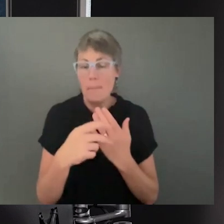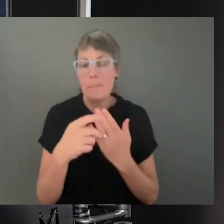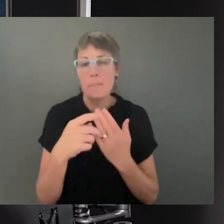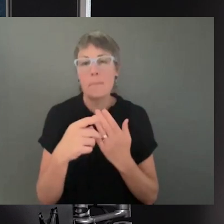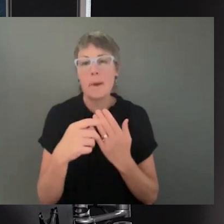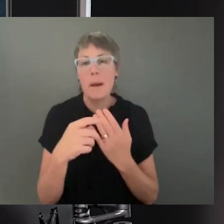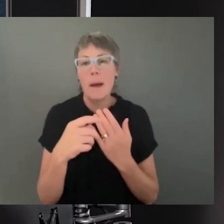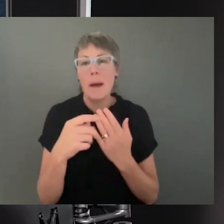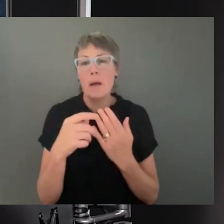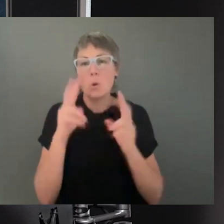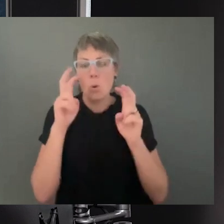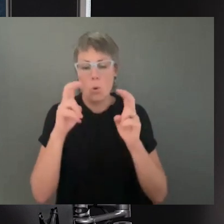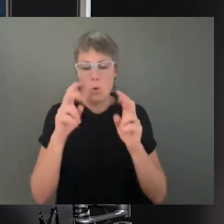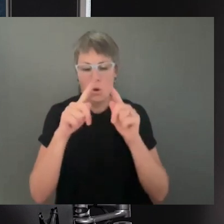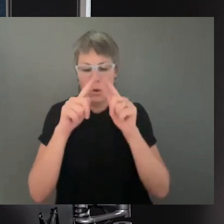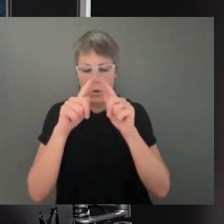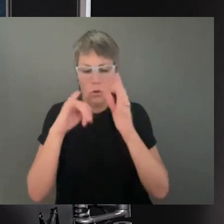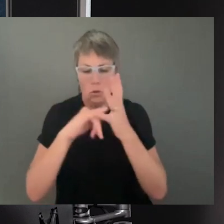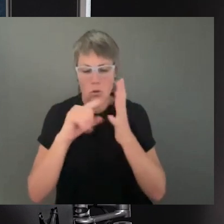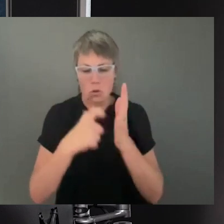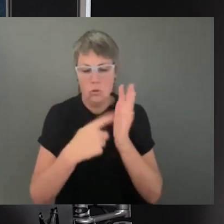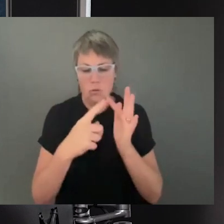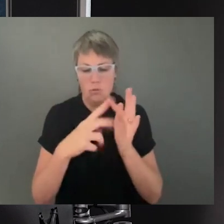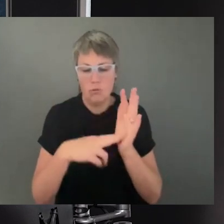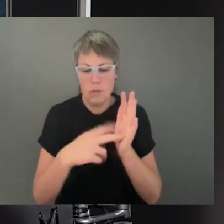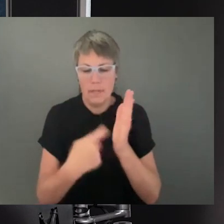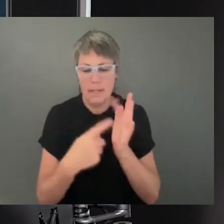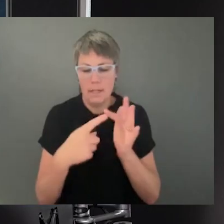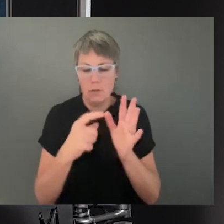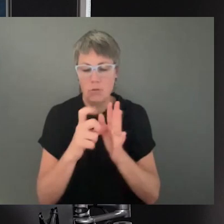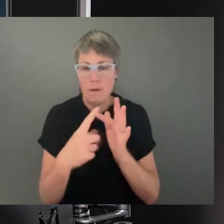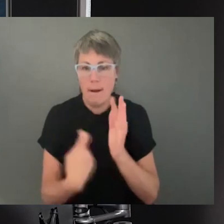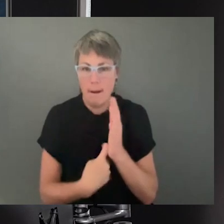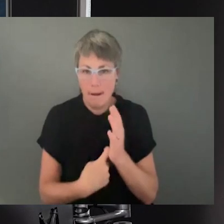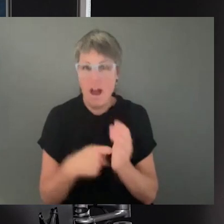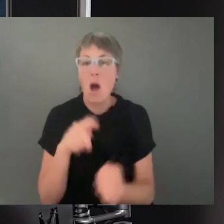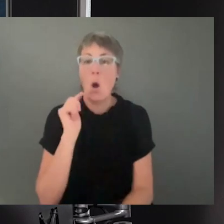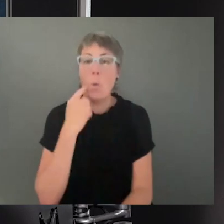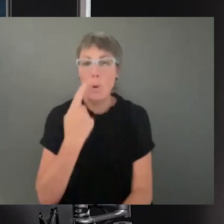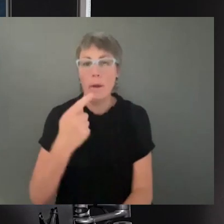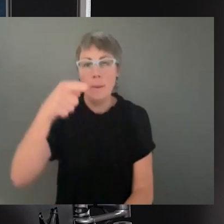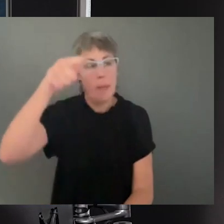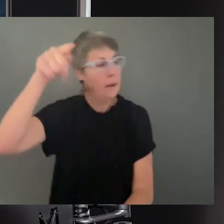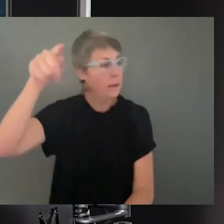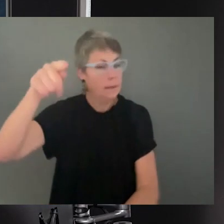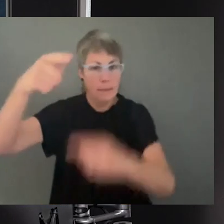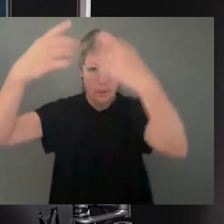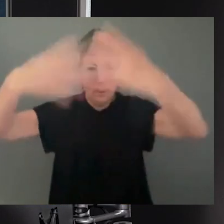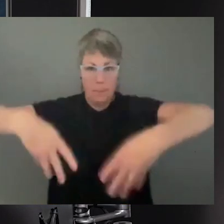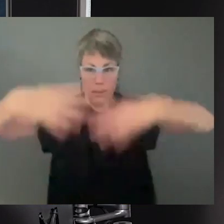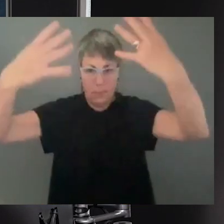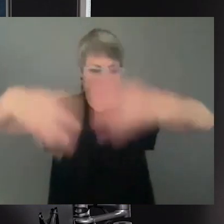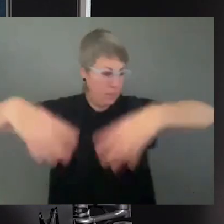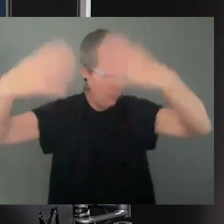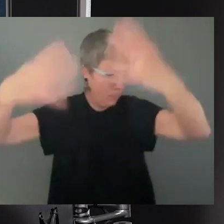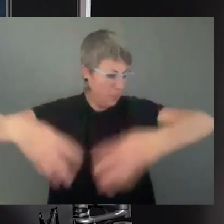you through your Word or through your website or through anything else like that. That actually came from